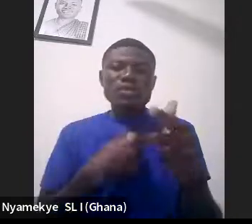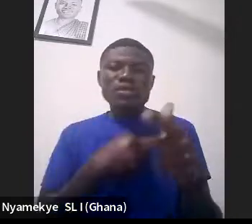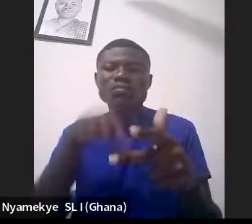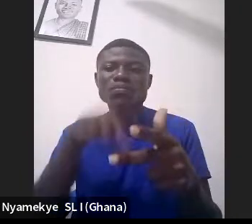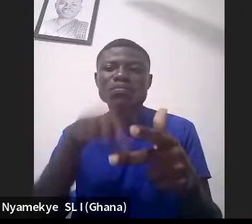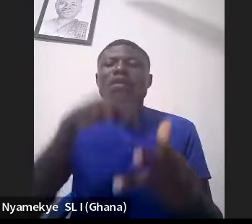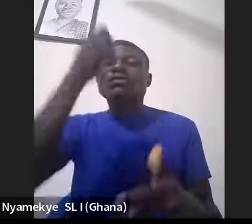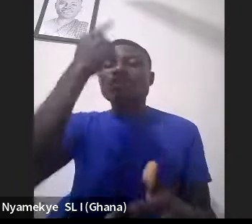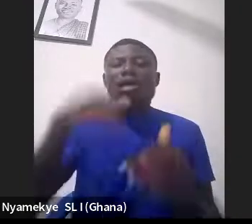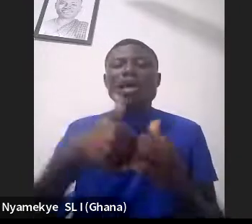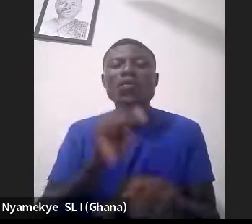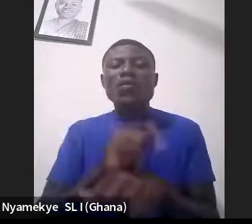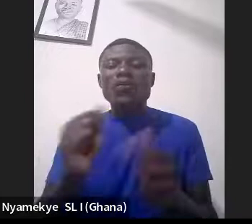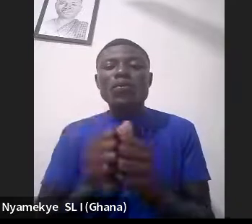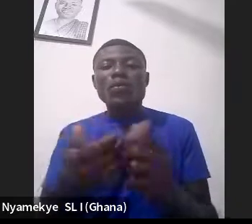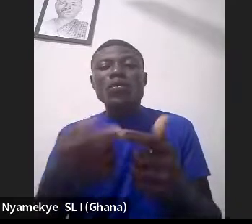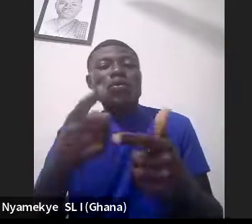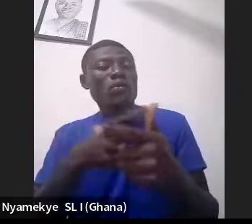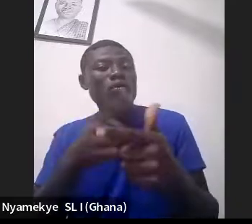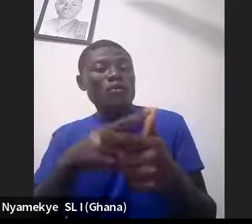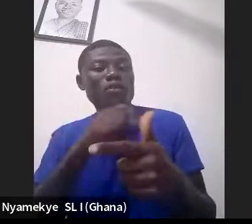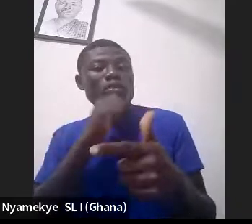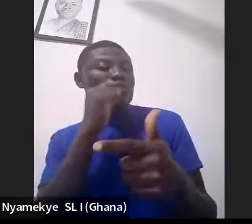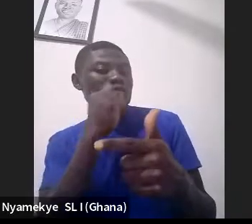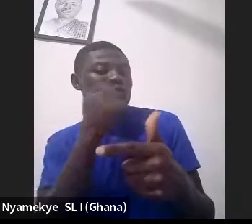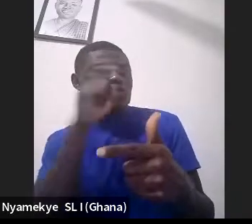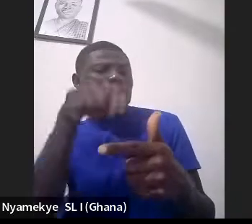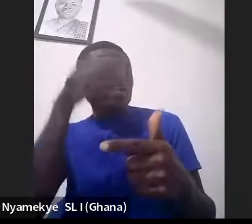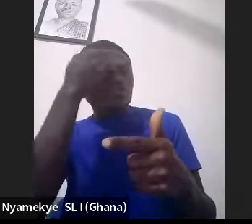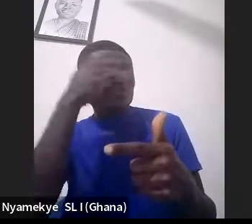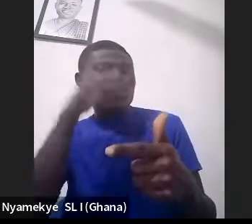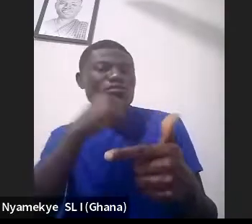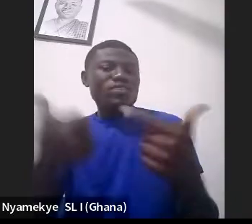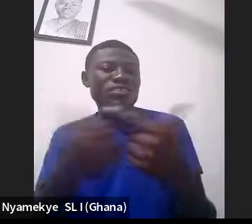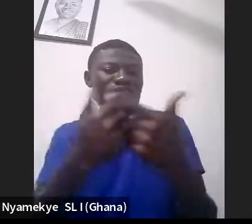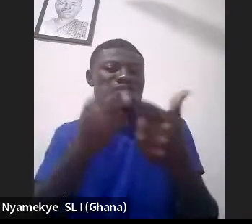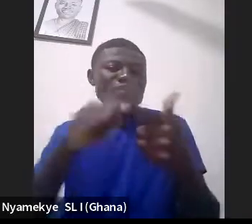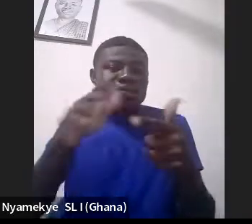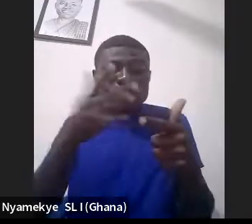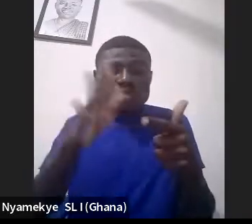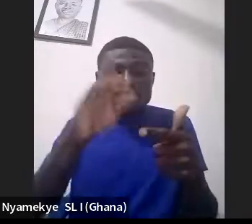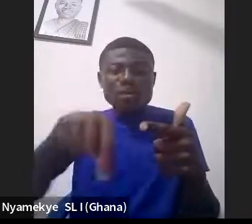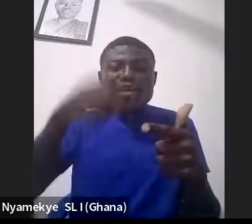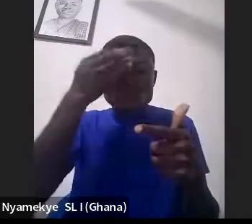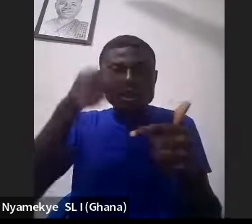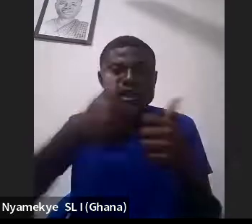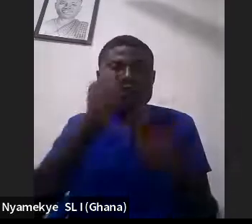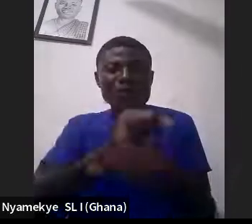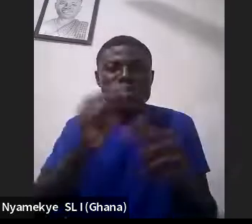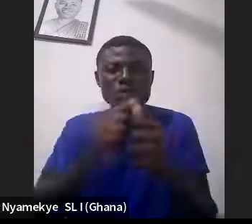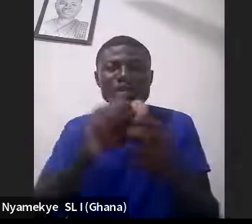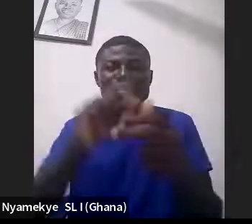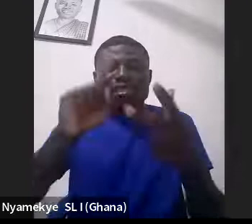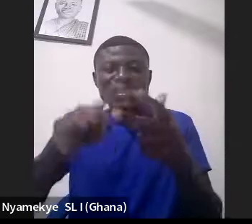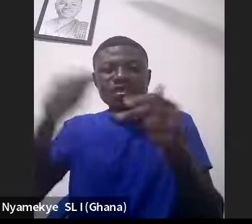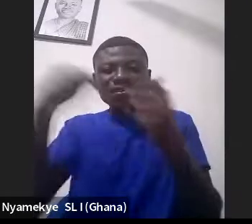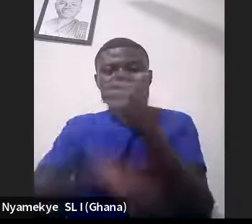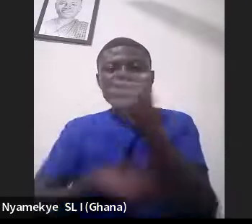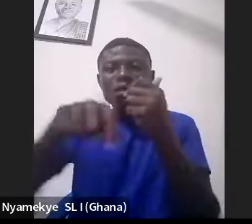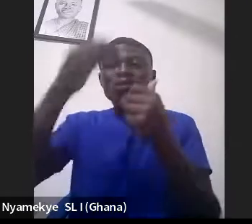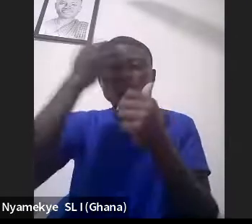but when it's mild and moderate, it's a bit more challenging. So right. That's